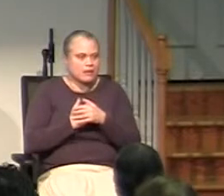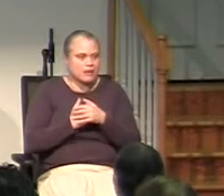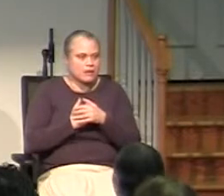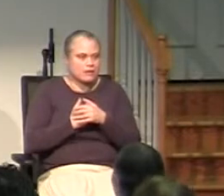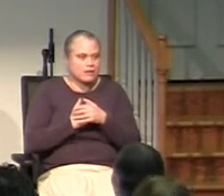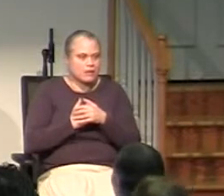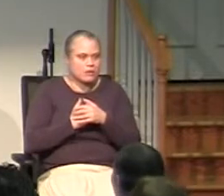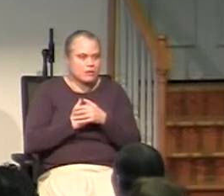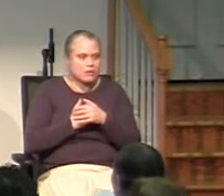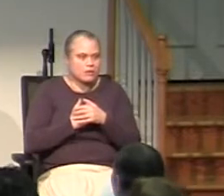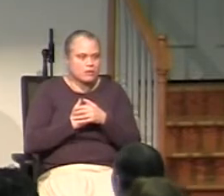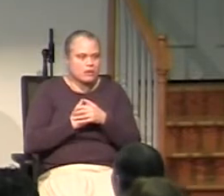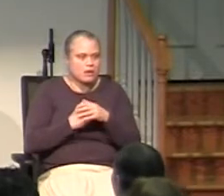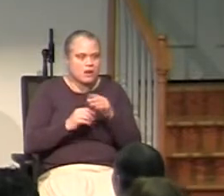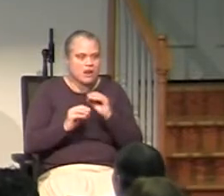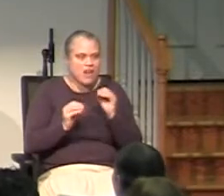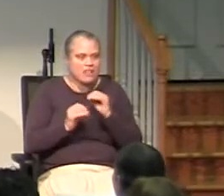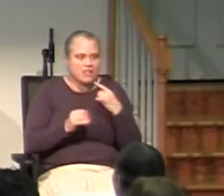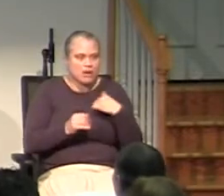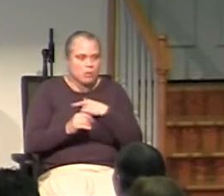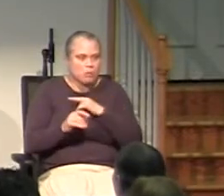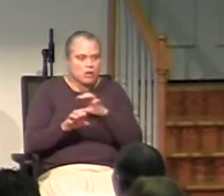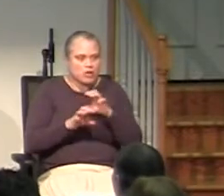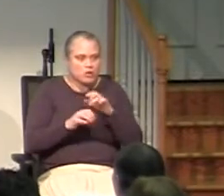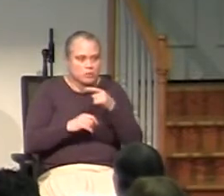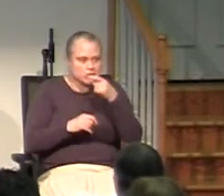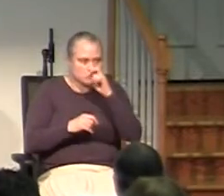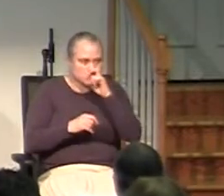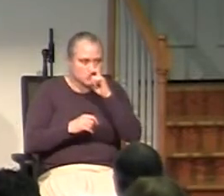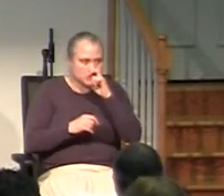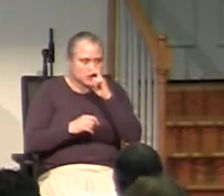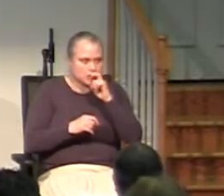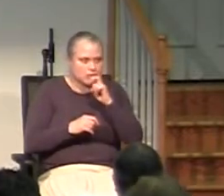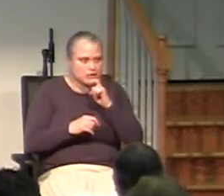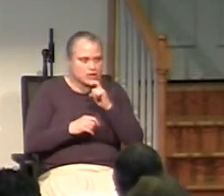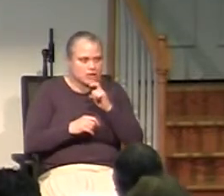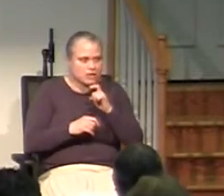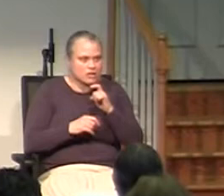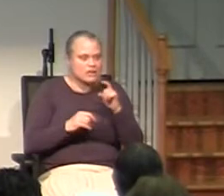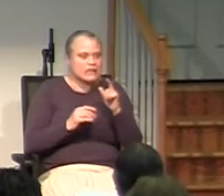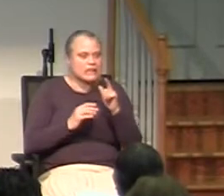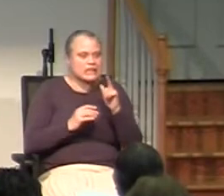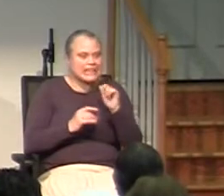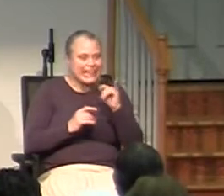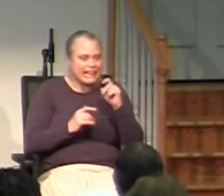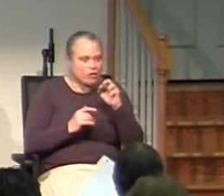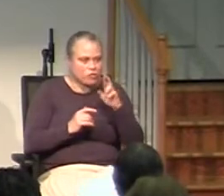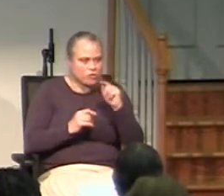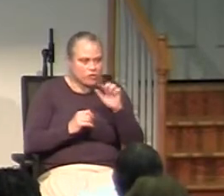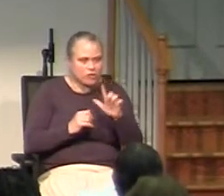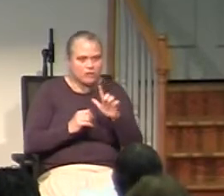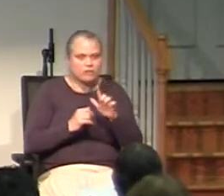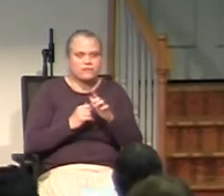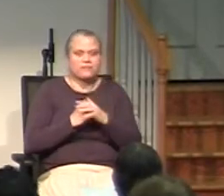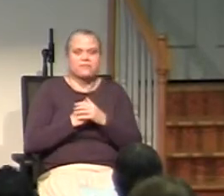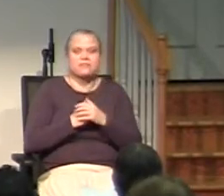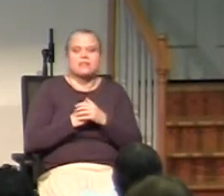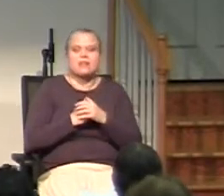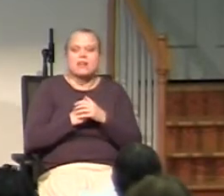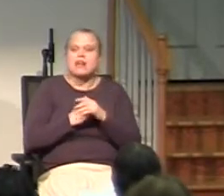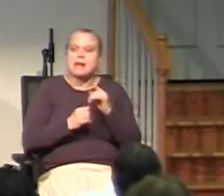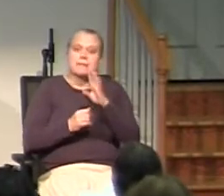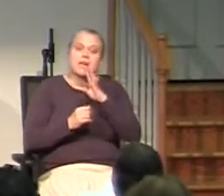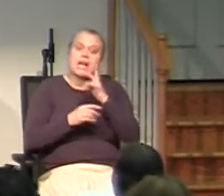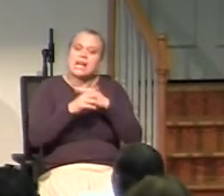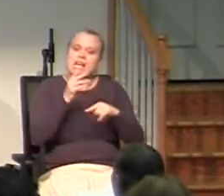do in the investigative judgment, pre-advent judgment. Every thought we've ever thought, now, and I'm talking now this about